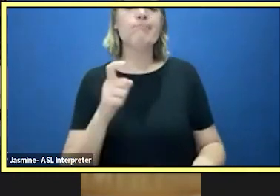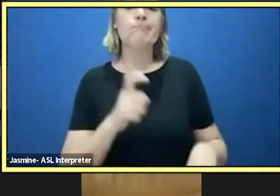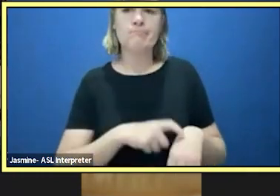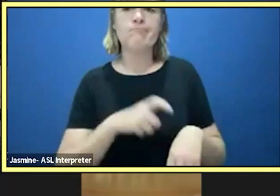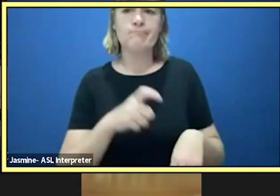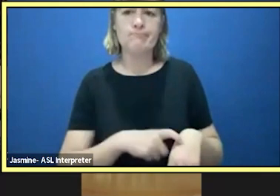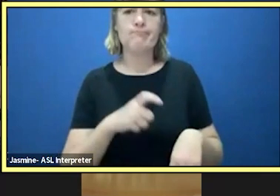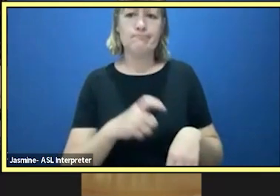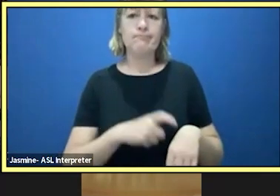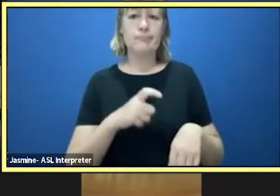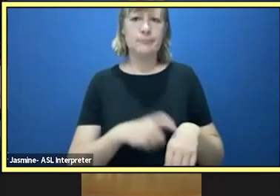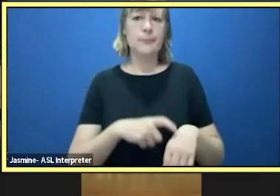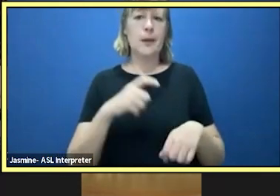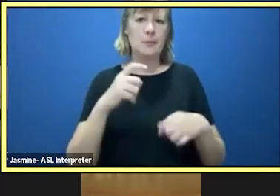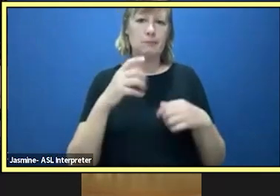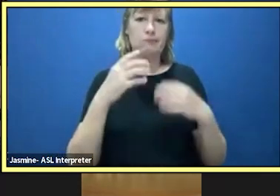we can.